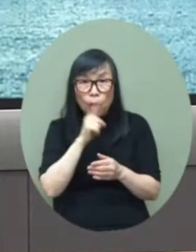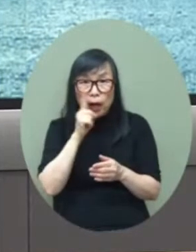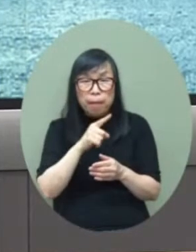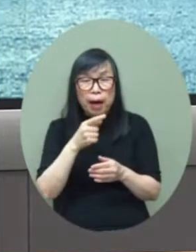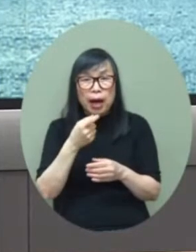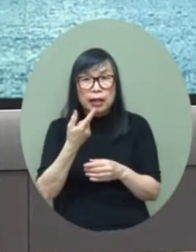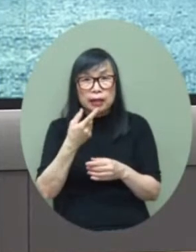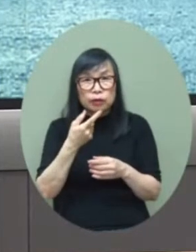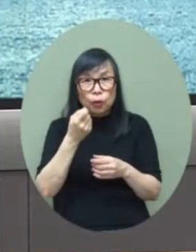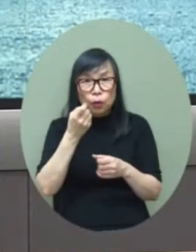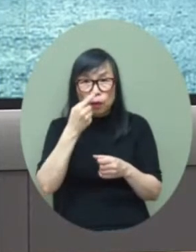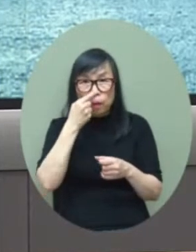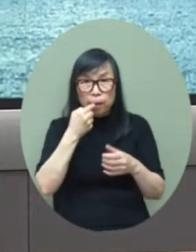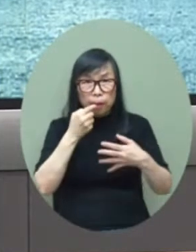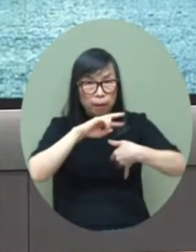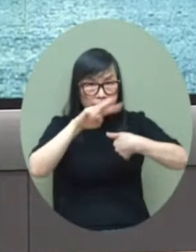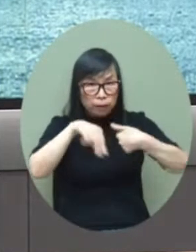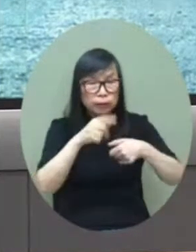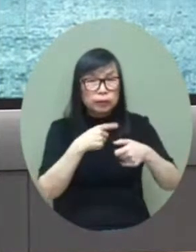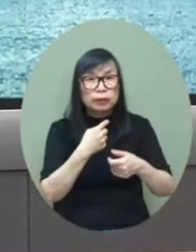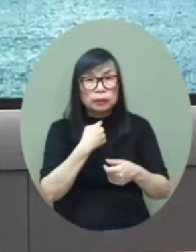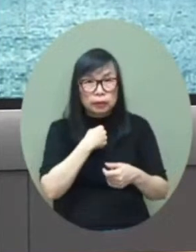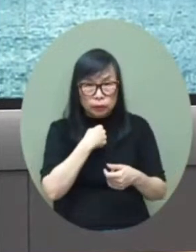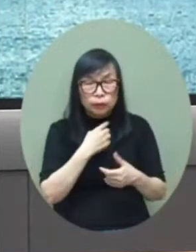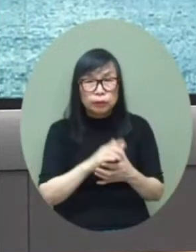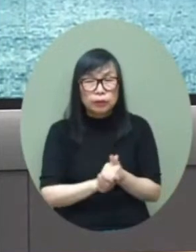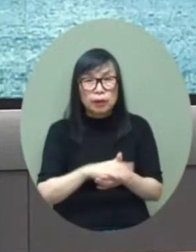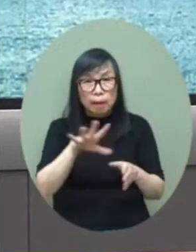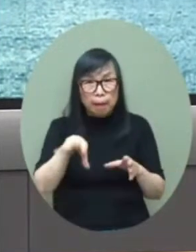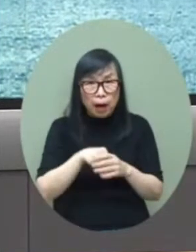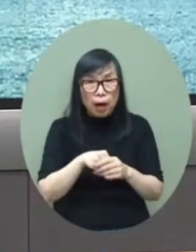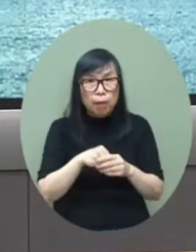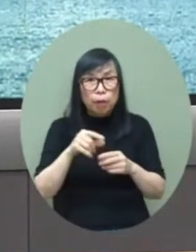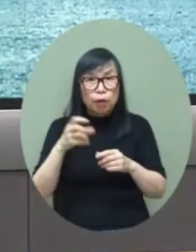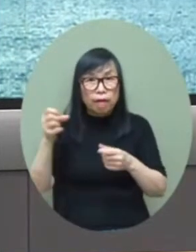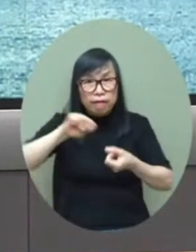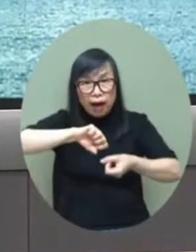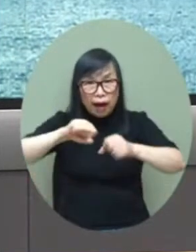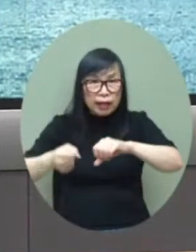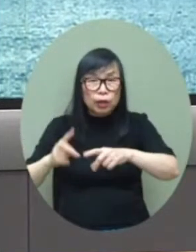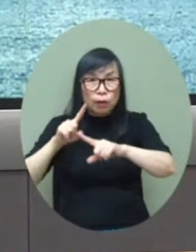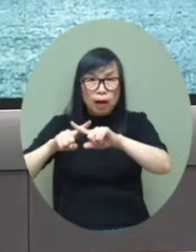RAT and 2 additional PCR tests per week.